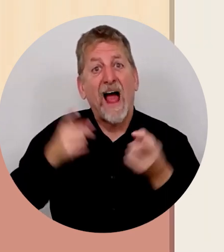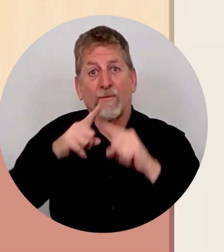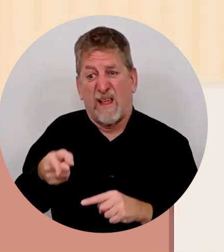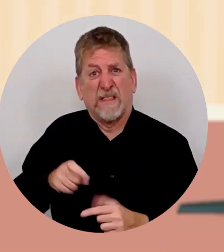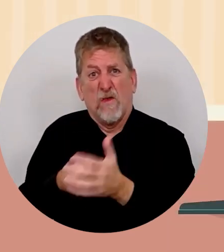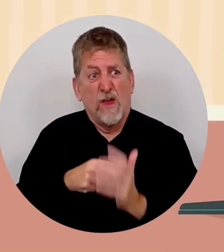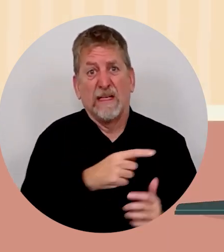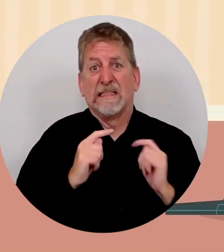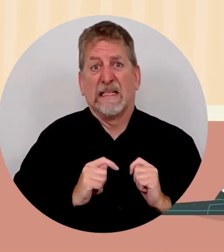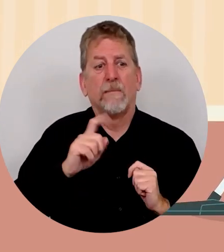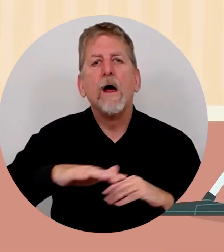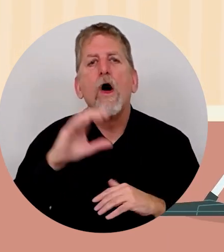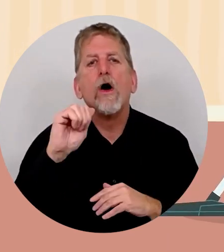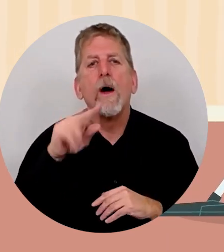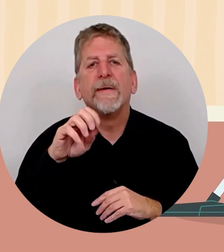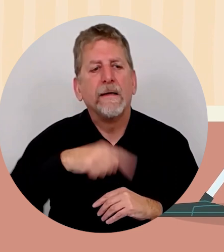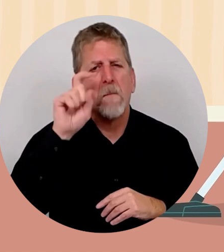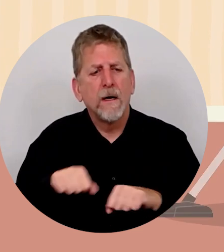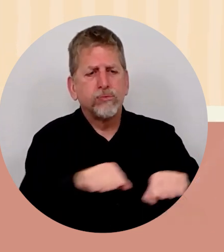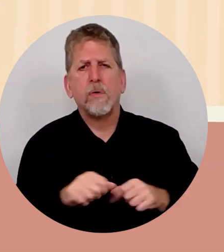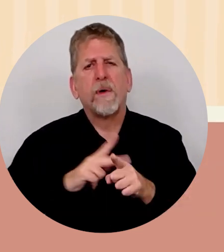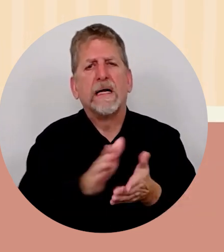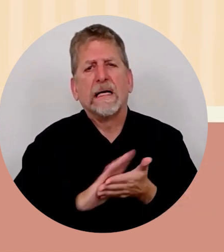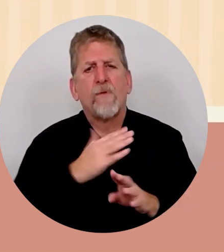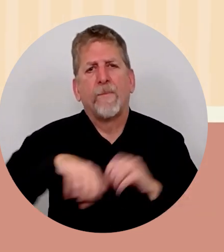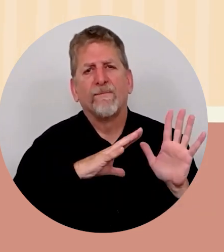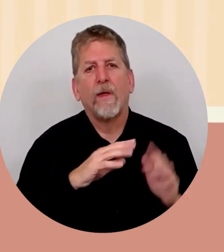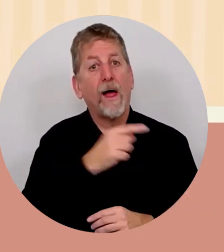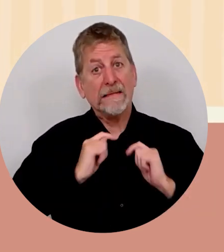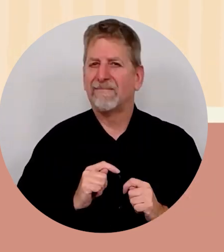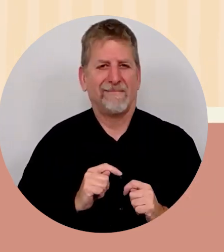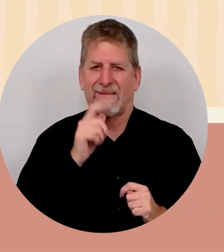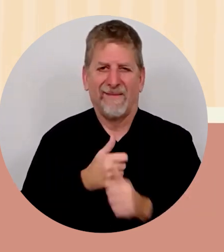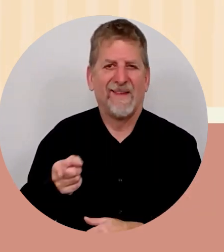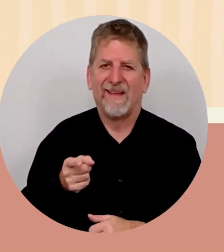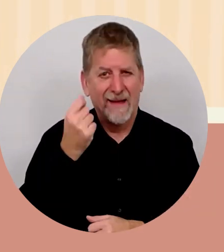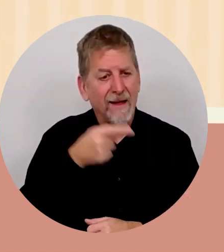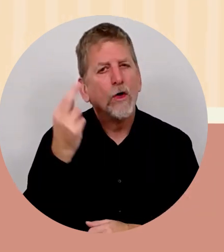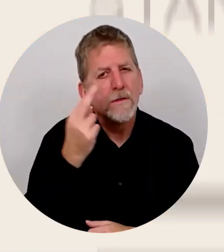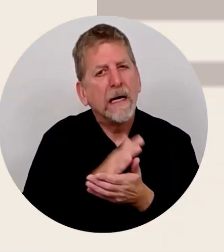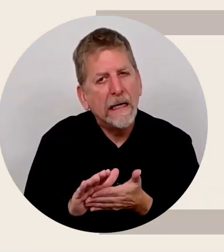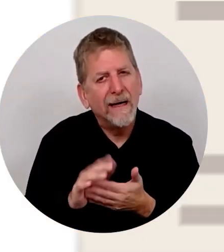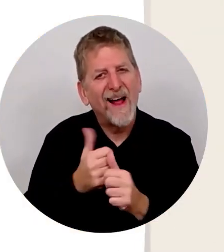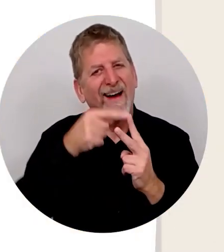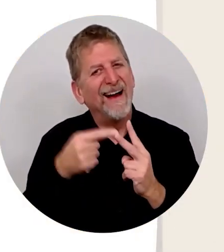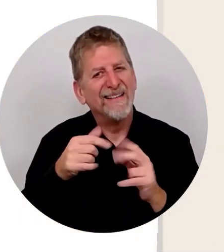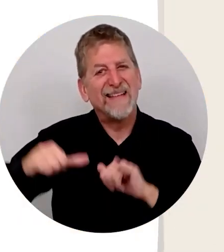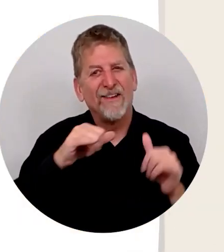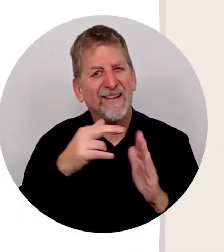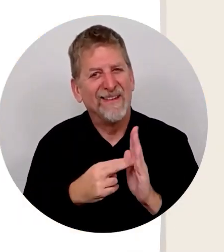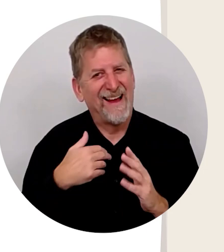cleaned before they move out, the tenant wouldn't have to if the carpets are reasonably clean when they leave. The standard